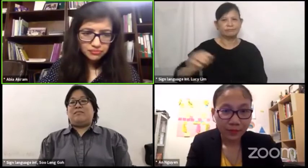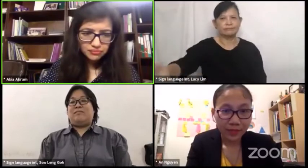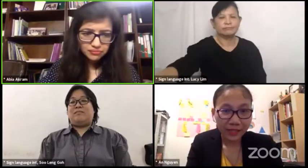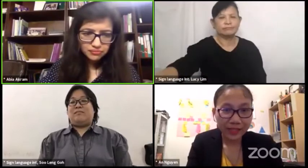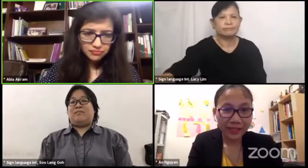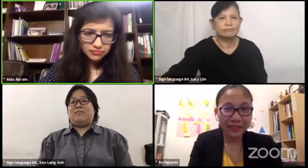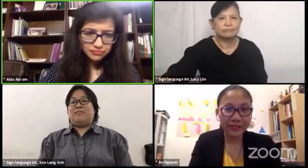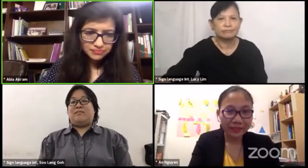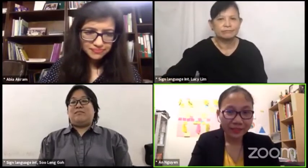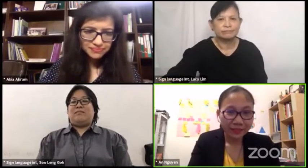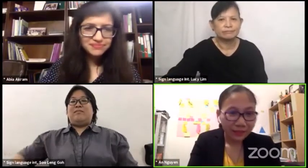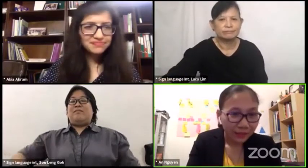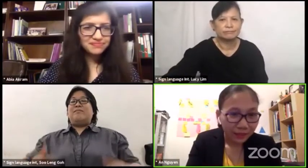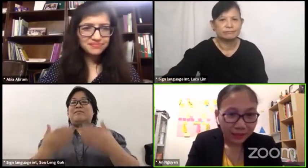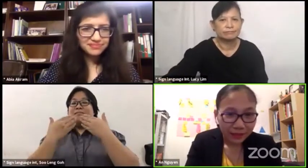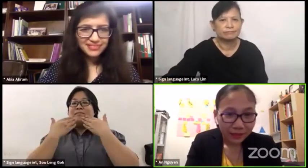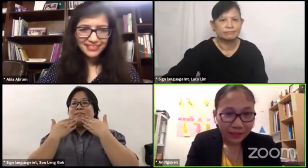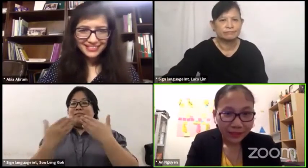Thank you.